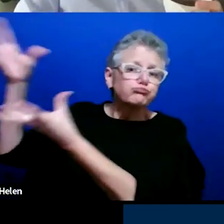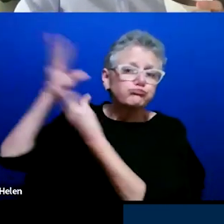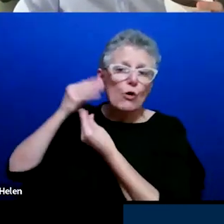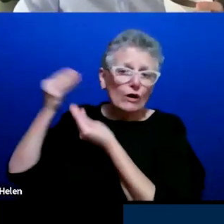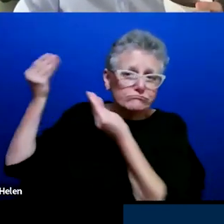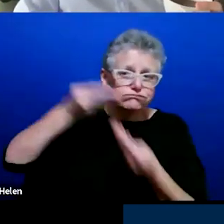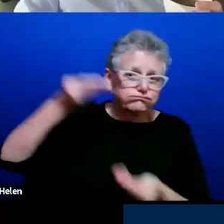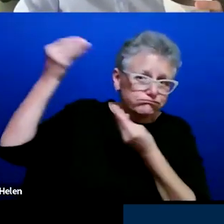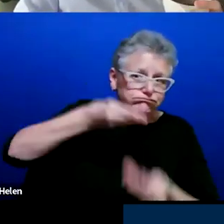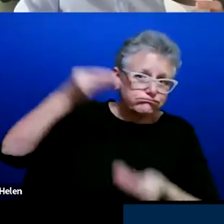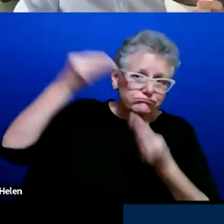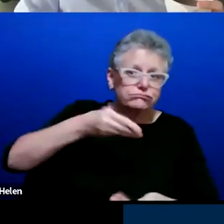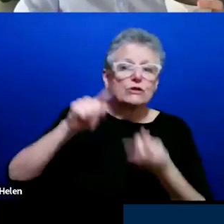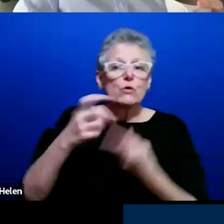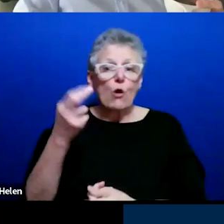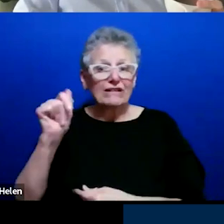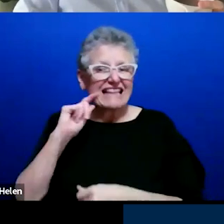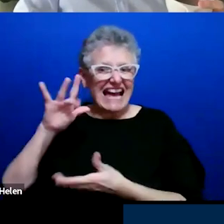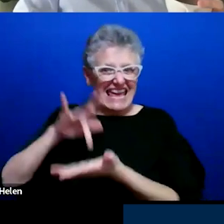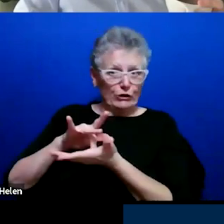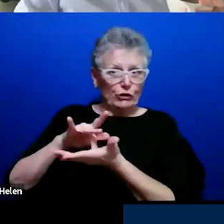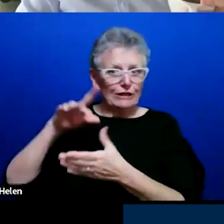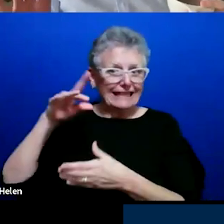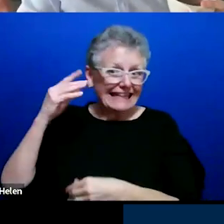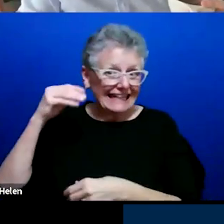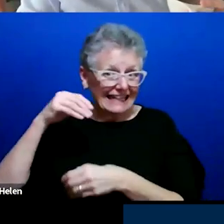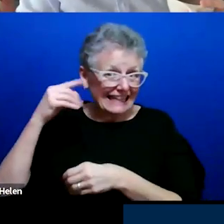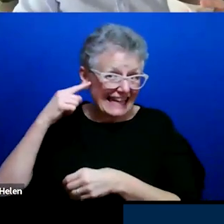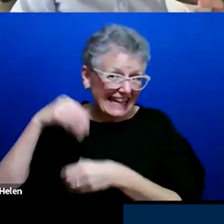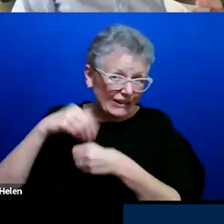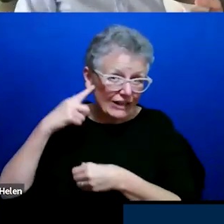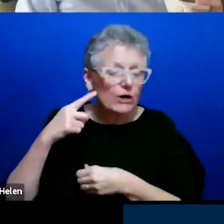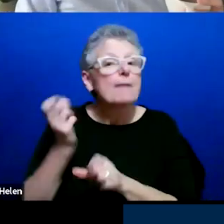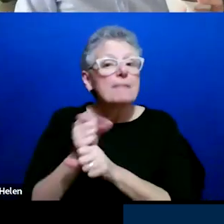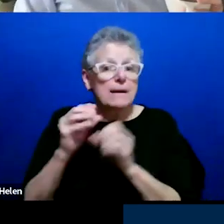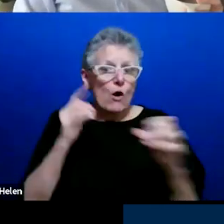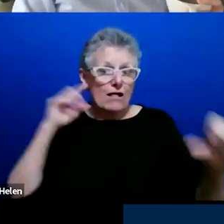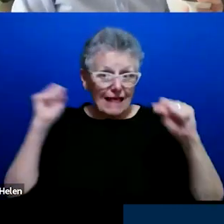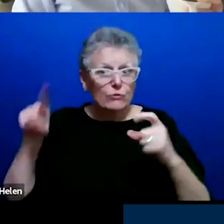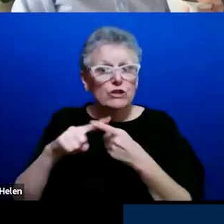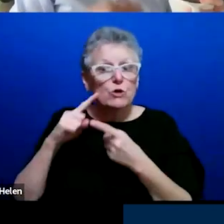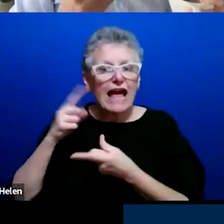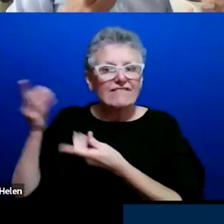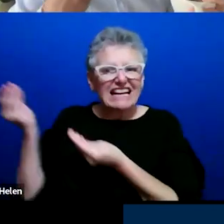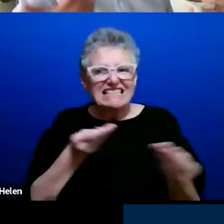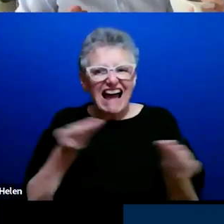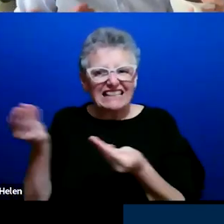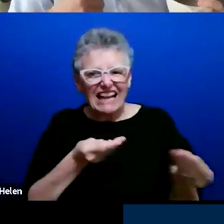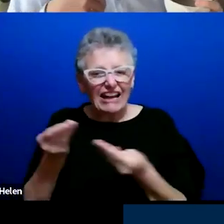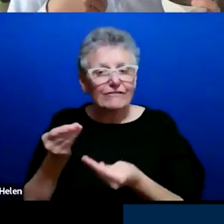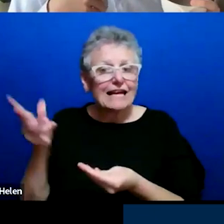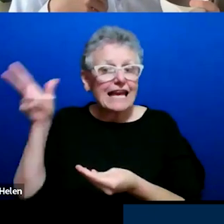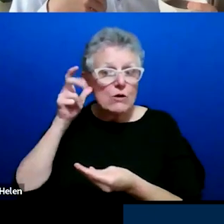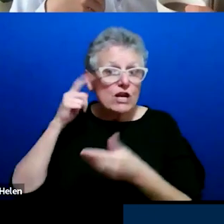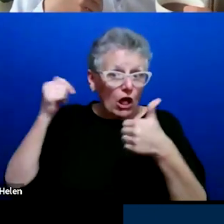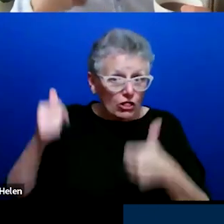sound down to the cochlea, the inner ear. And it does make it a little bit louder. When you have a conductive hearing loss, problems getting